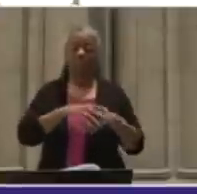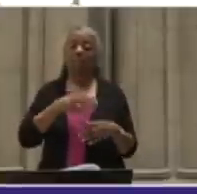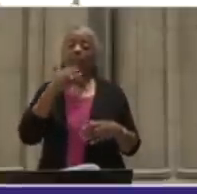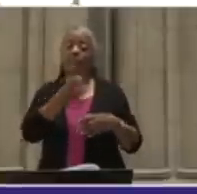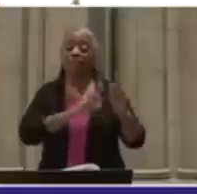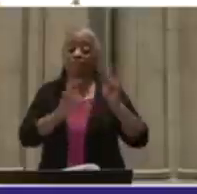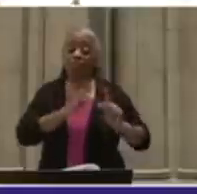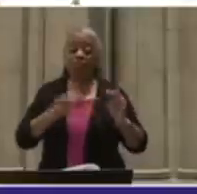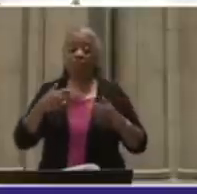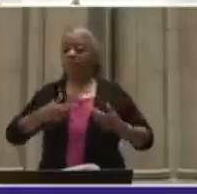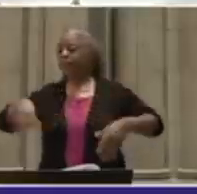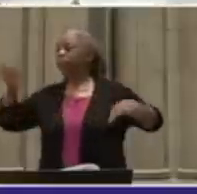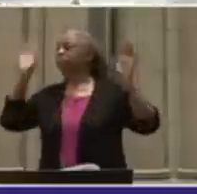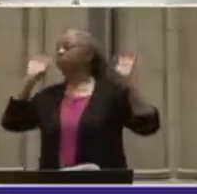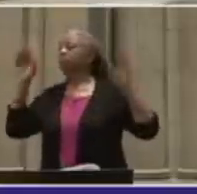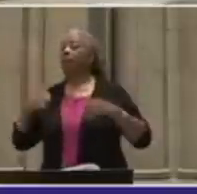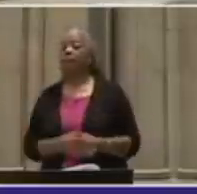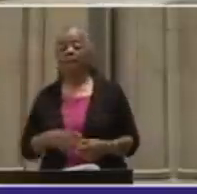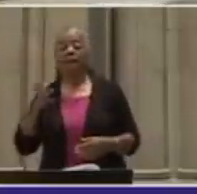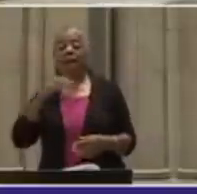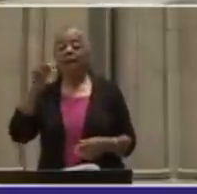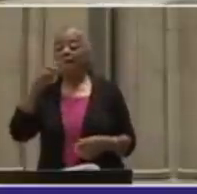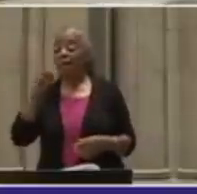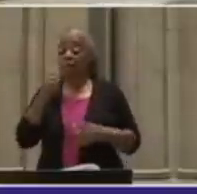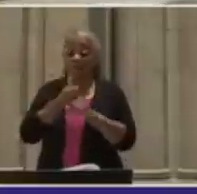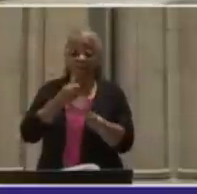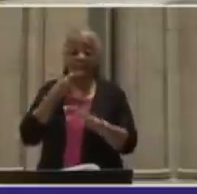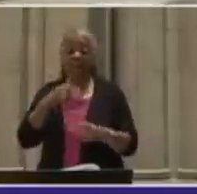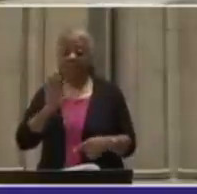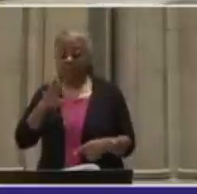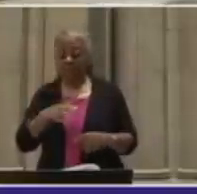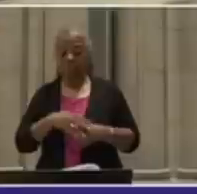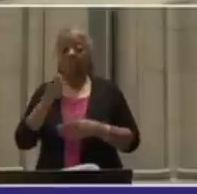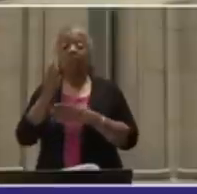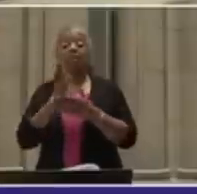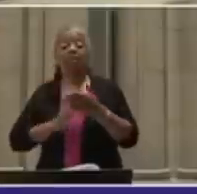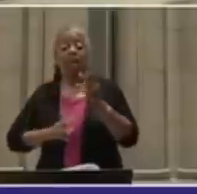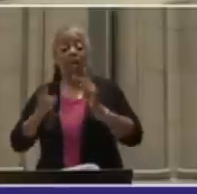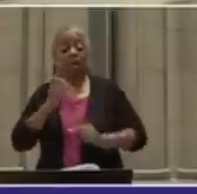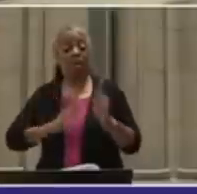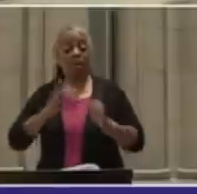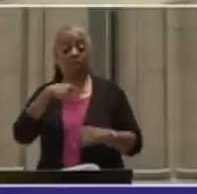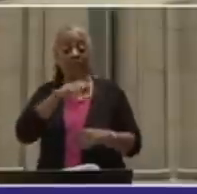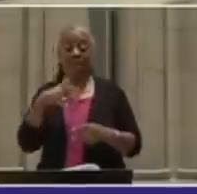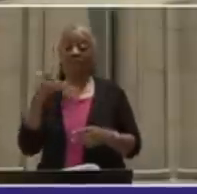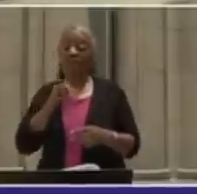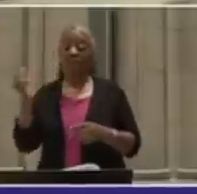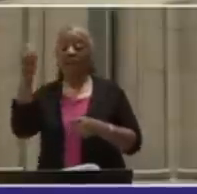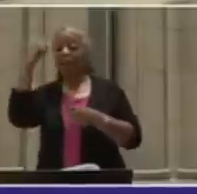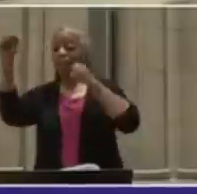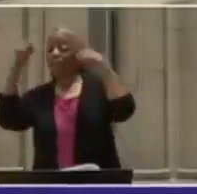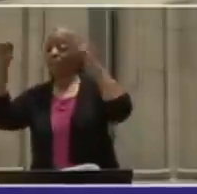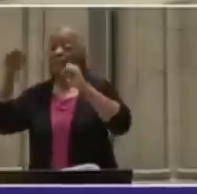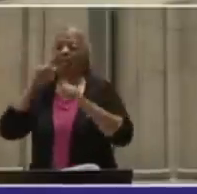are throwing up their hands. And Amos says some even have begun to feel like protest and